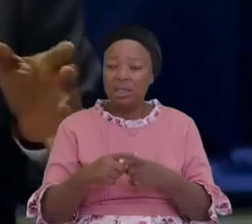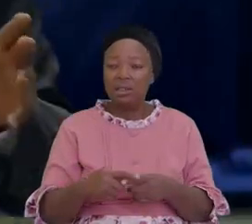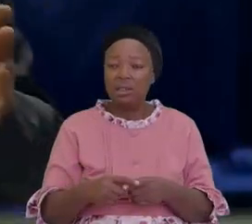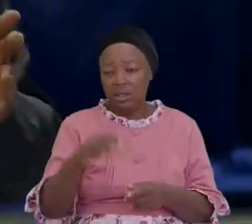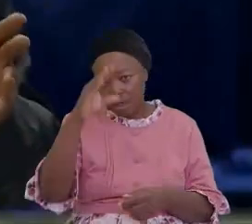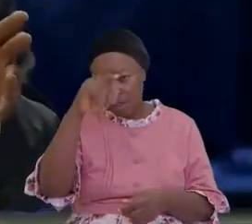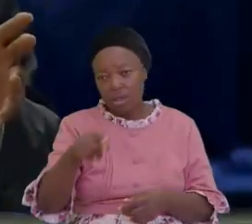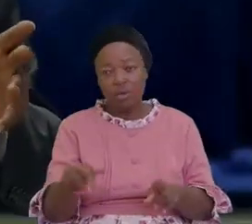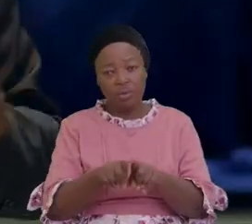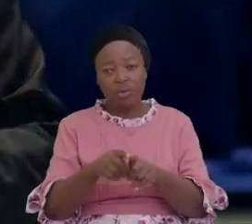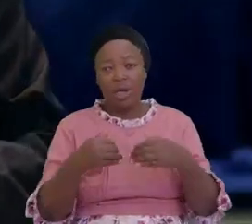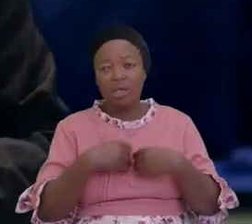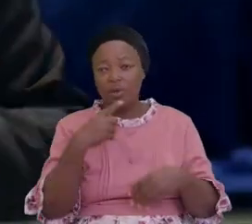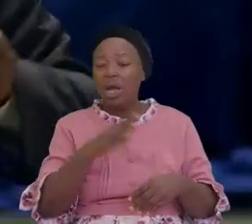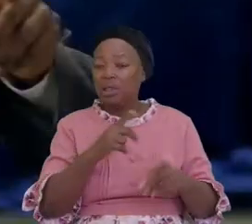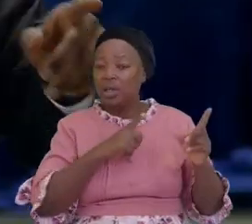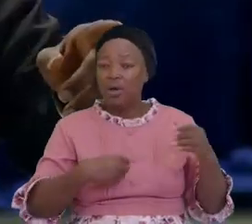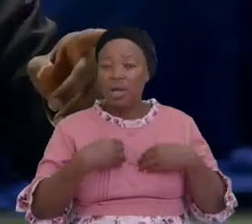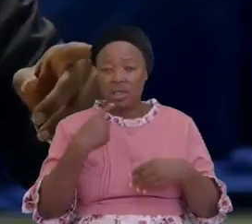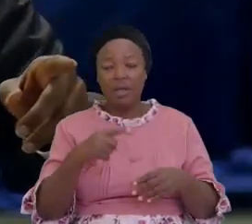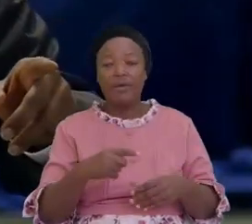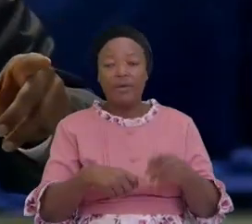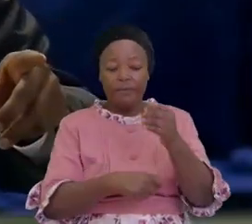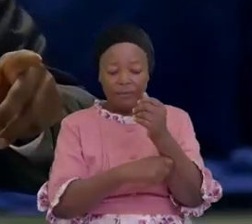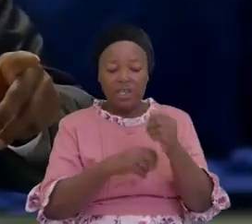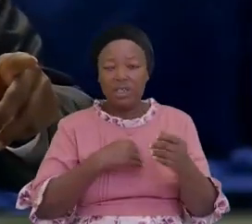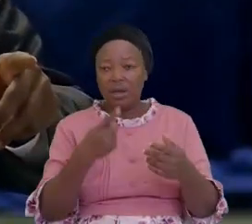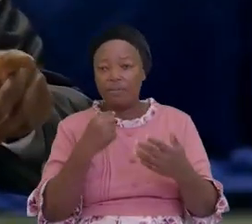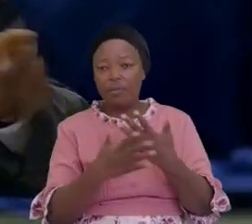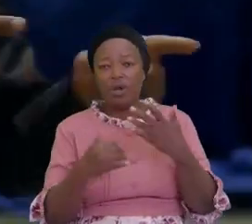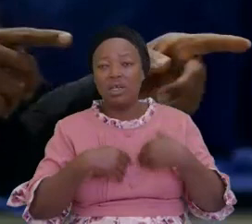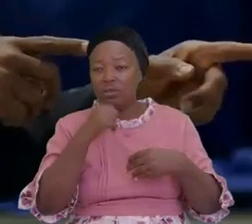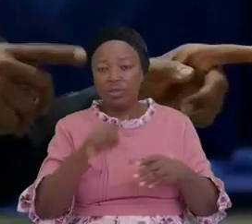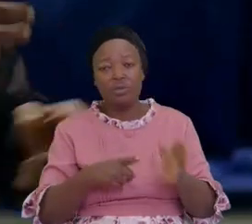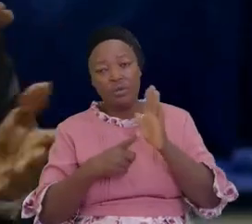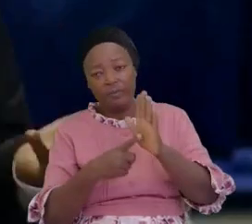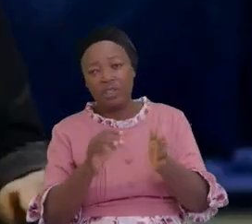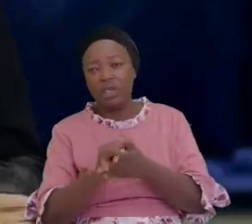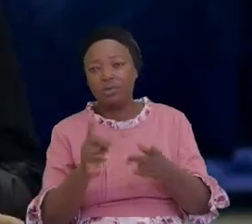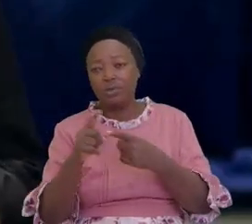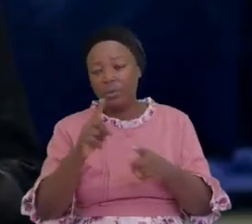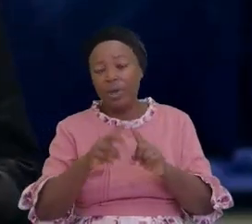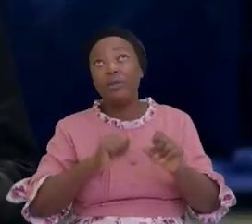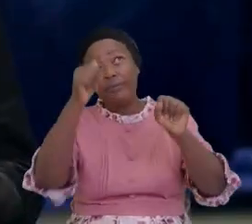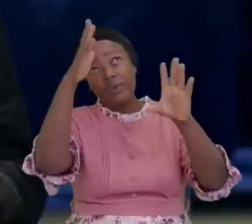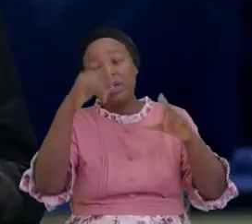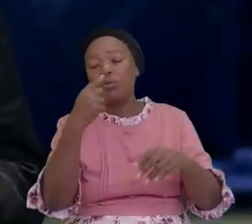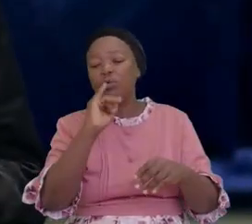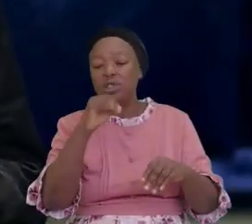And the Lord had said, flesh and blood has not revealed that unto you, but my Father who is in